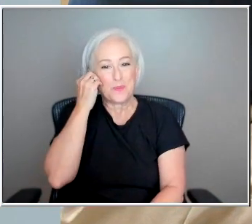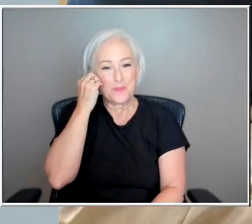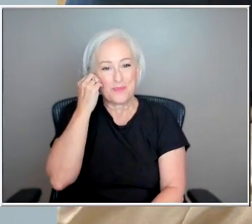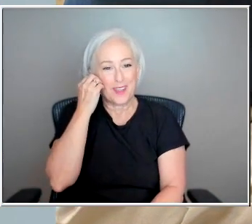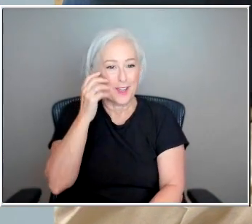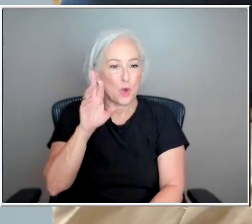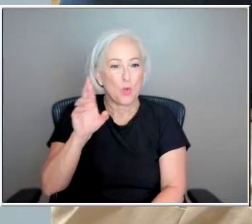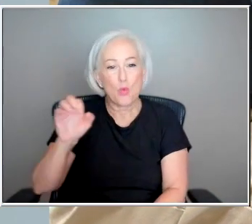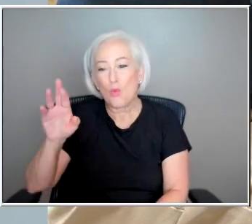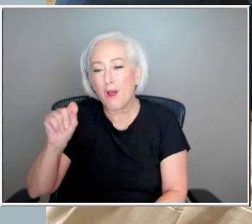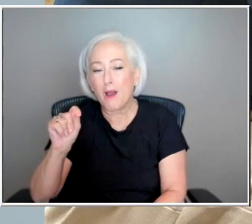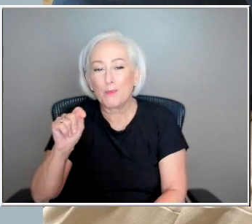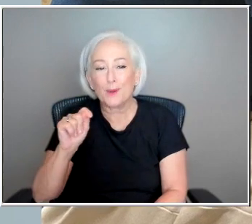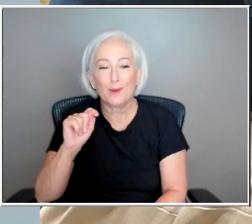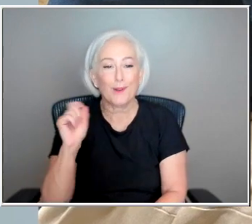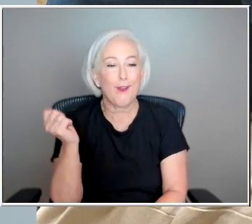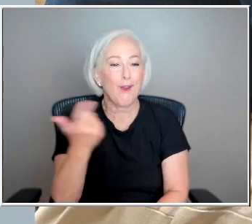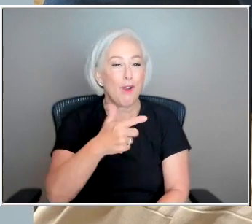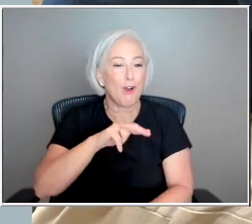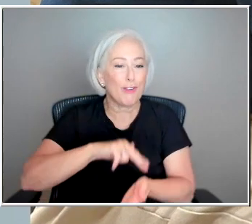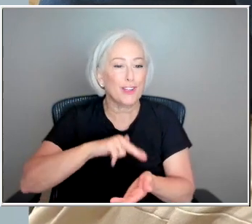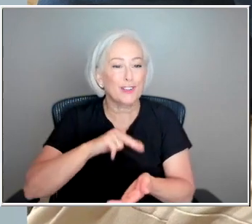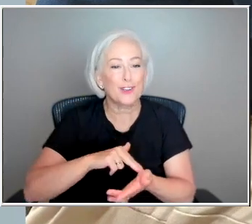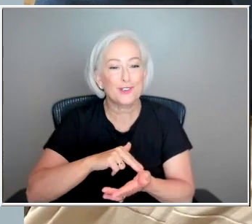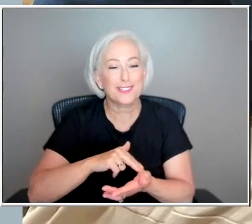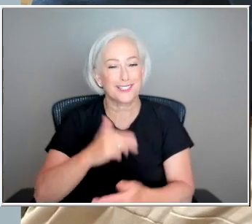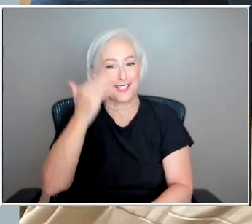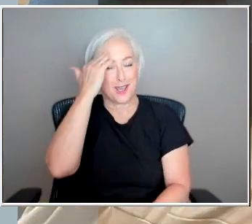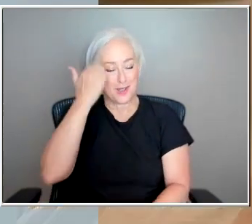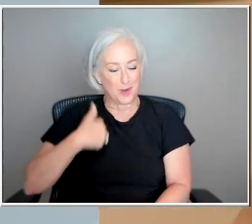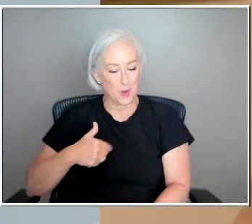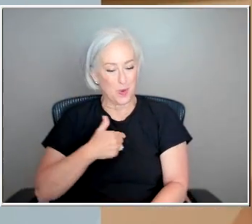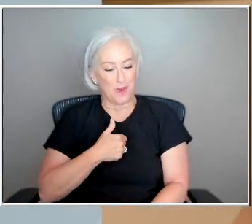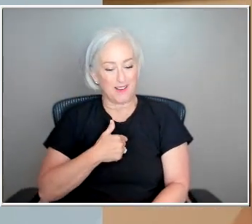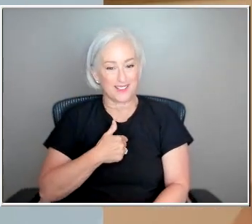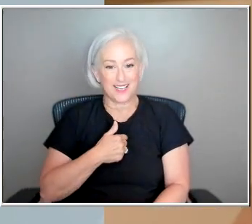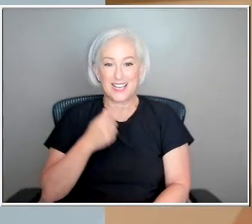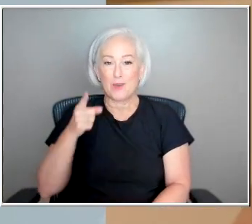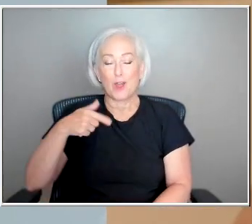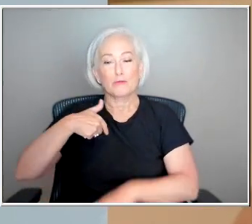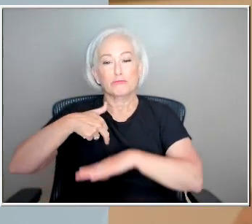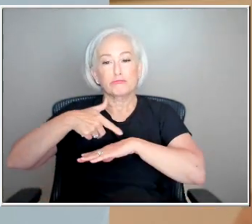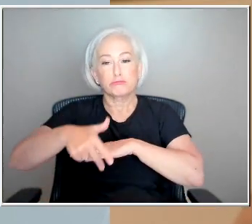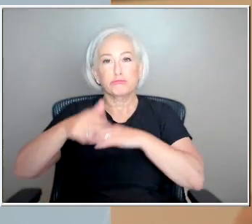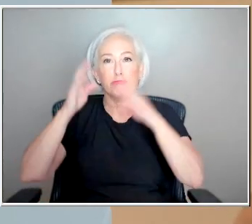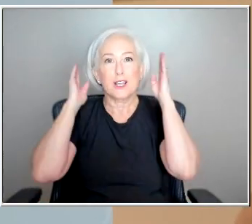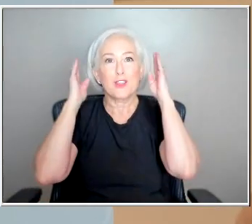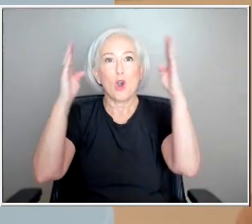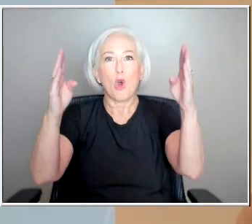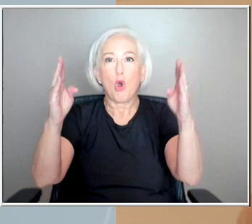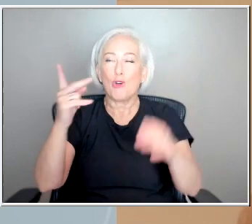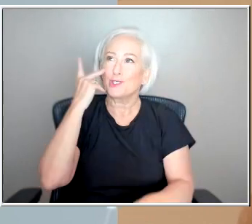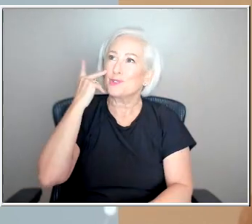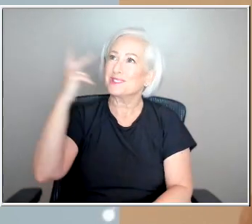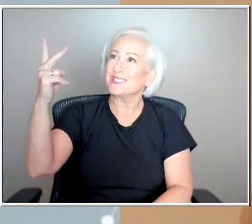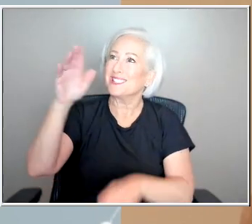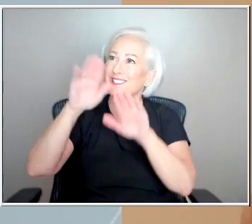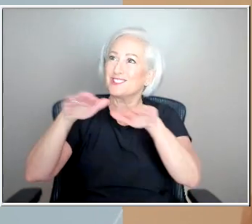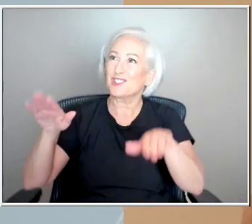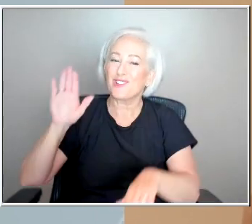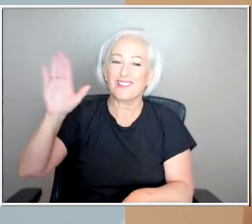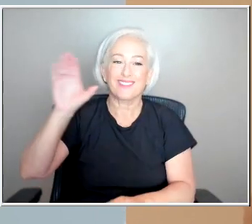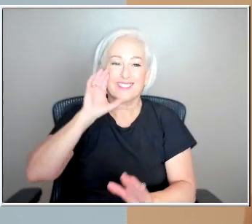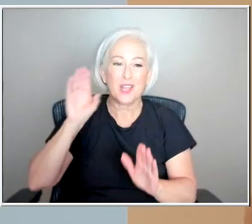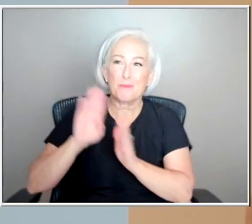so kind. They know us. There's pictures of the kids up on the walls. Dallas knows that she can ask for stickers, and she knows that she can sometimes get